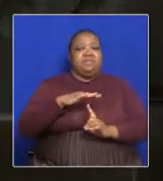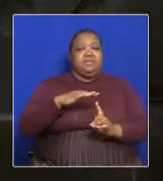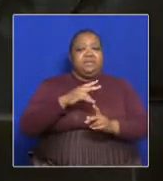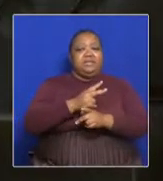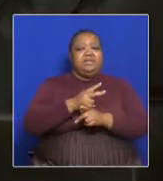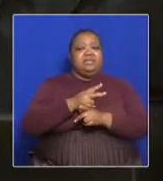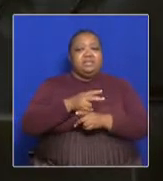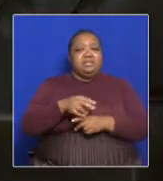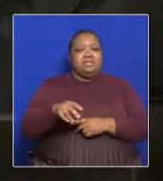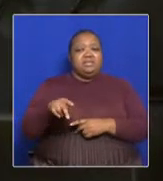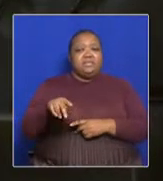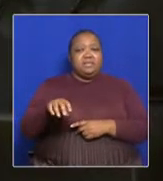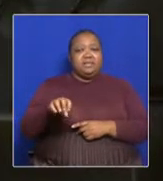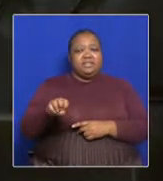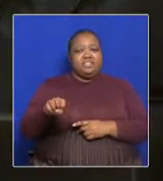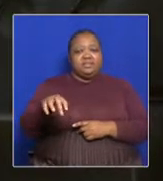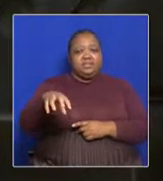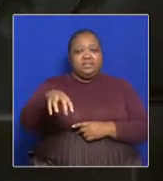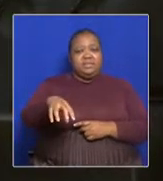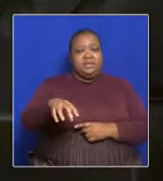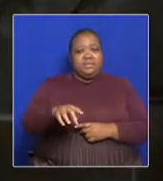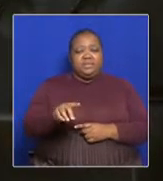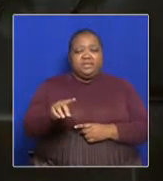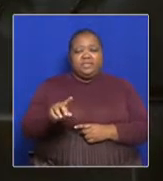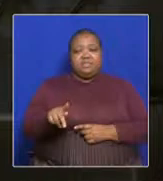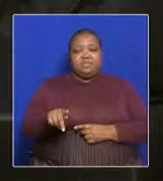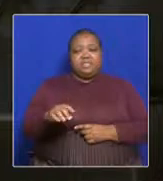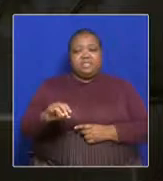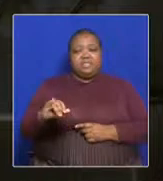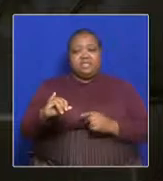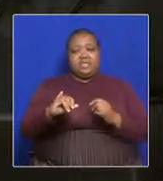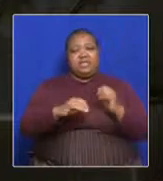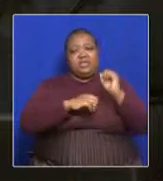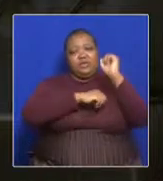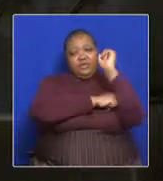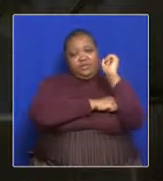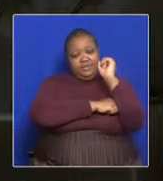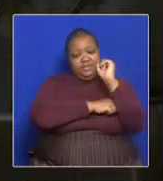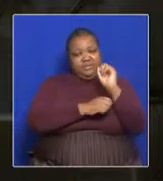Port Shepstone DPCI offices. I have a difficulty